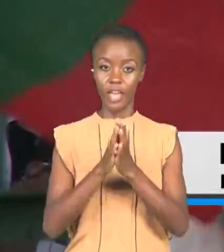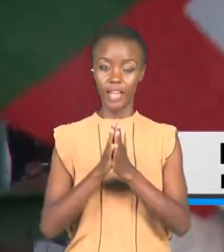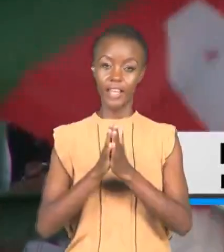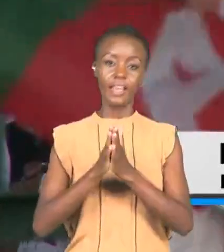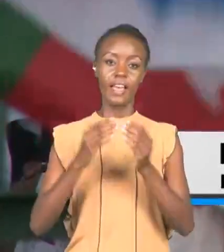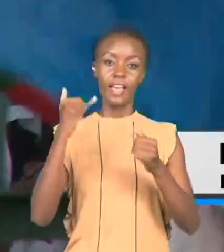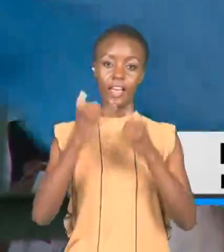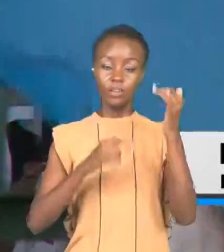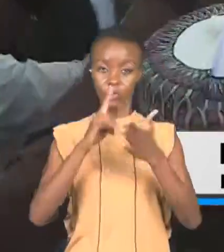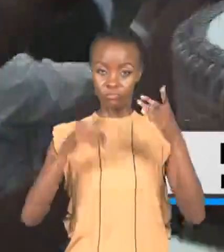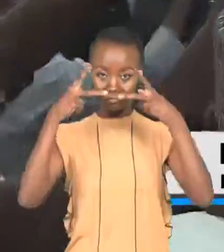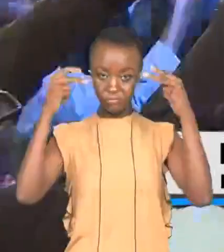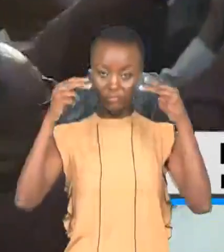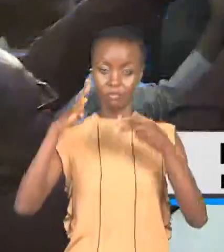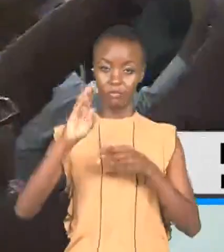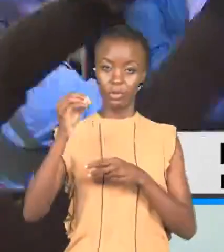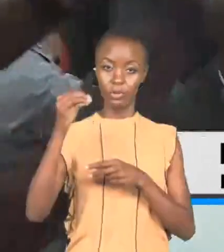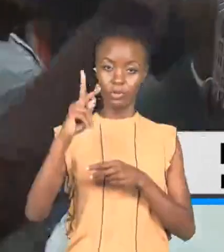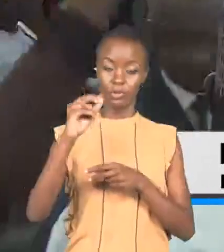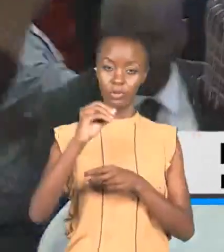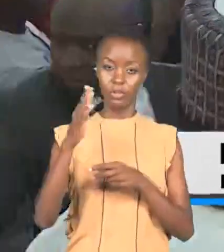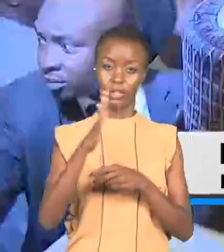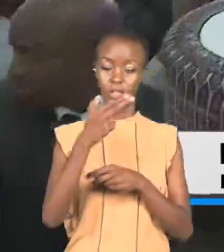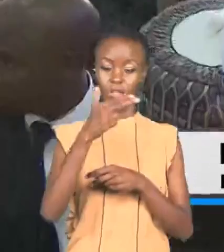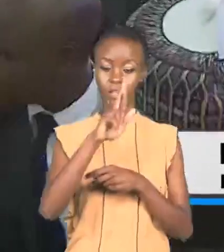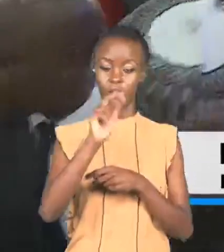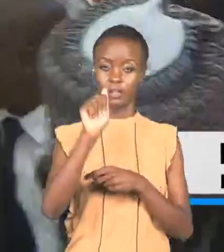Haram jihadist insurgency in the country's northeast.